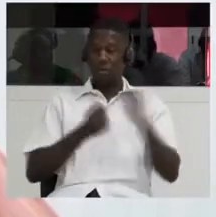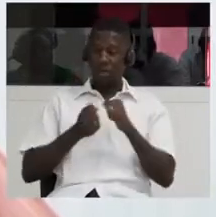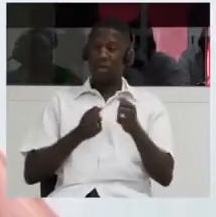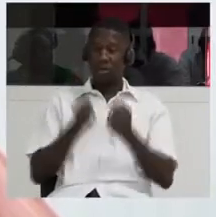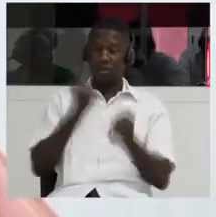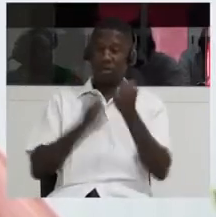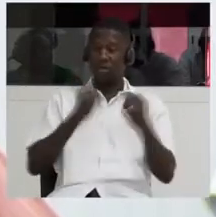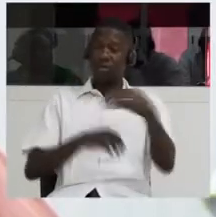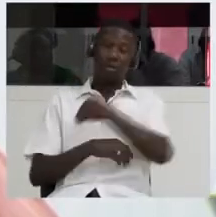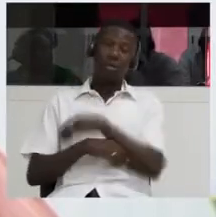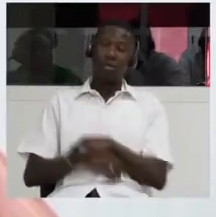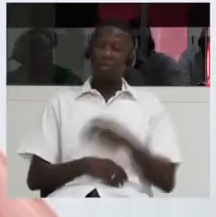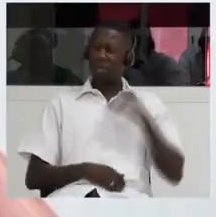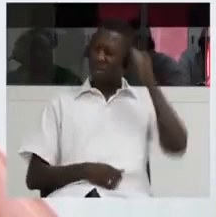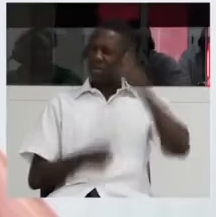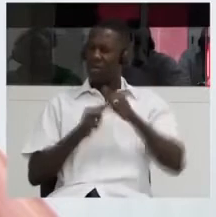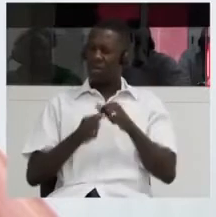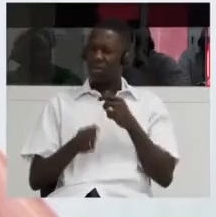mechanic.